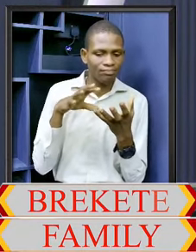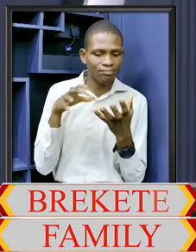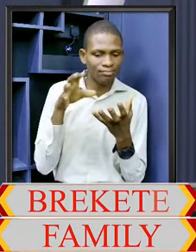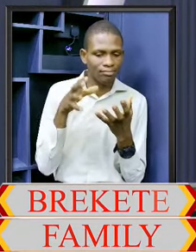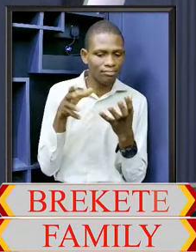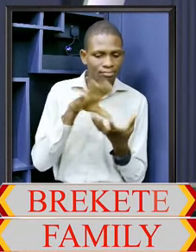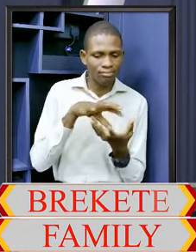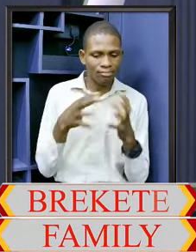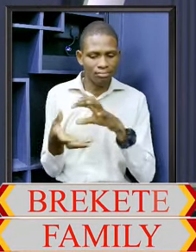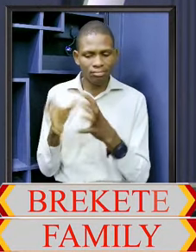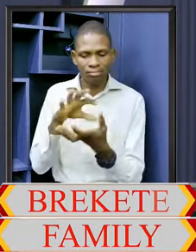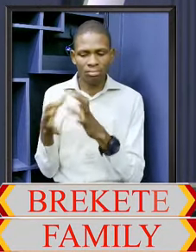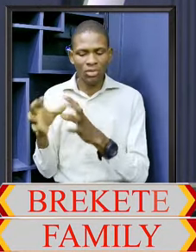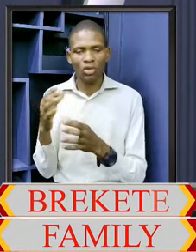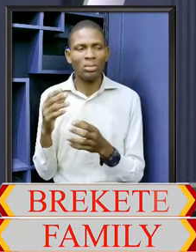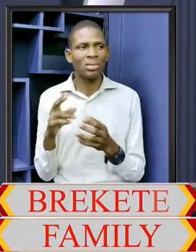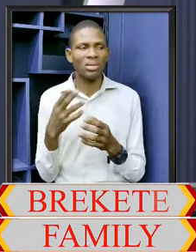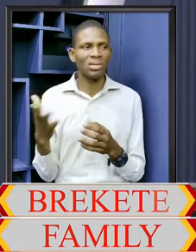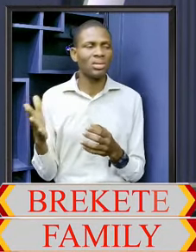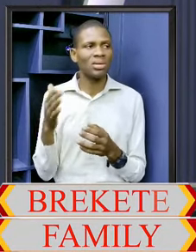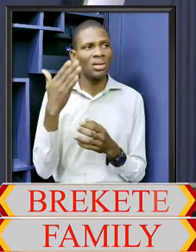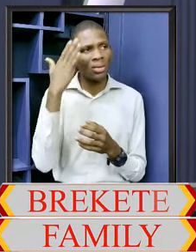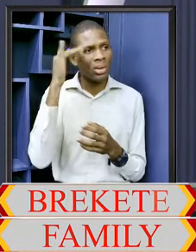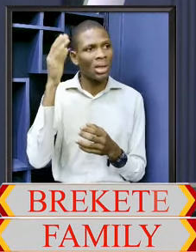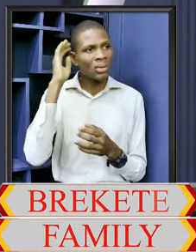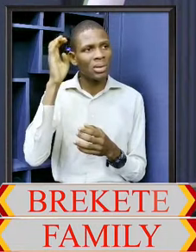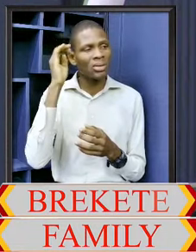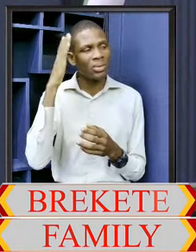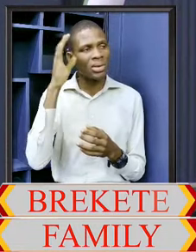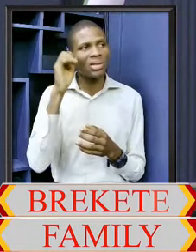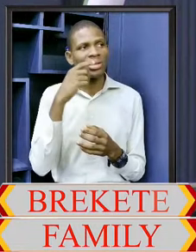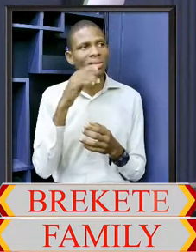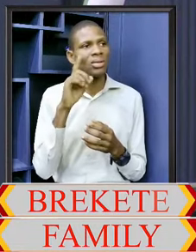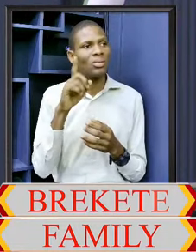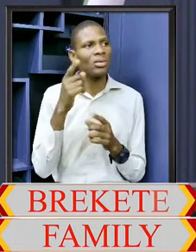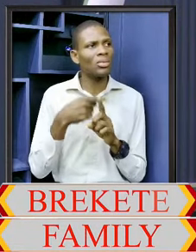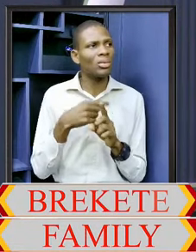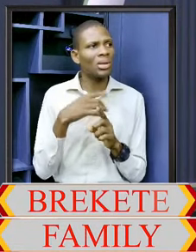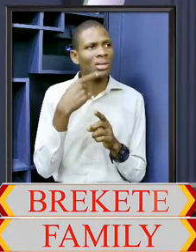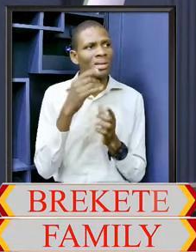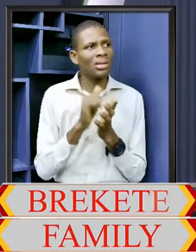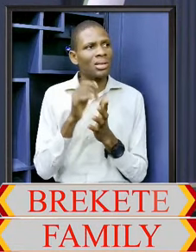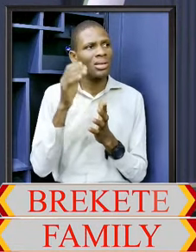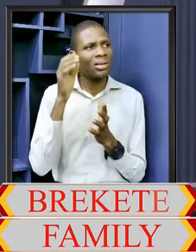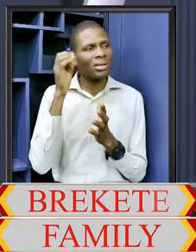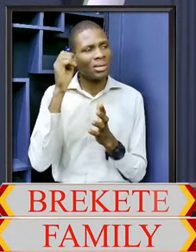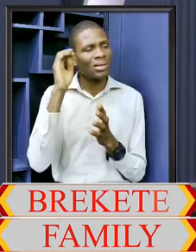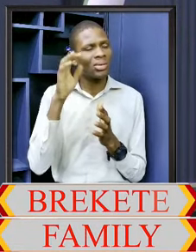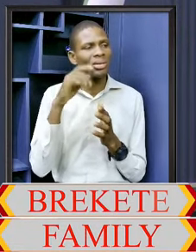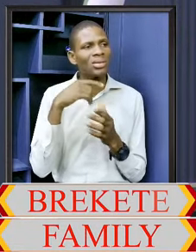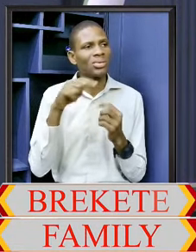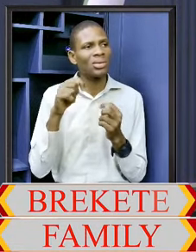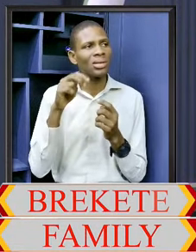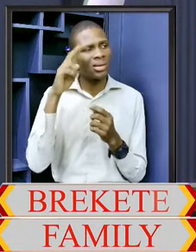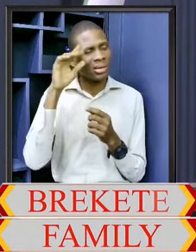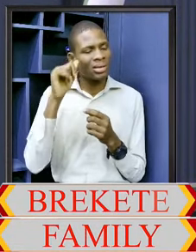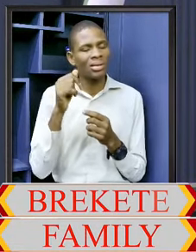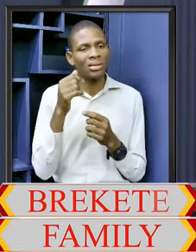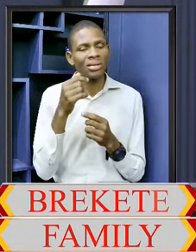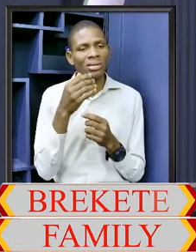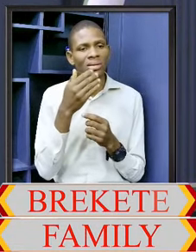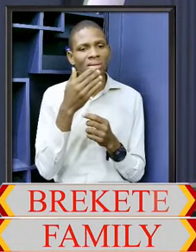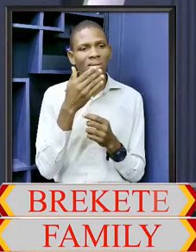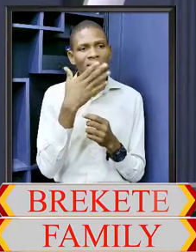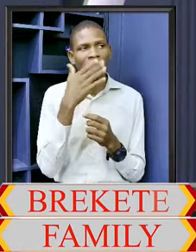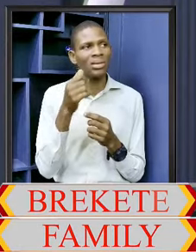the whole issue. Why will he say 1 month and also saying he will try his best? He is not